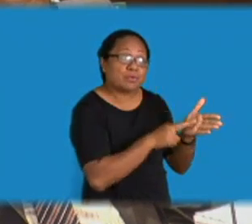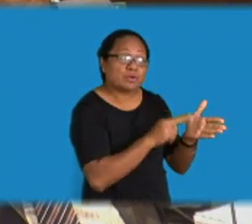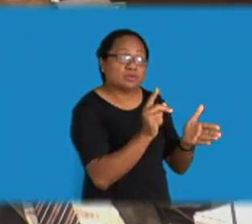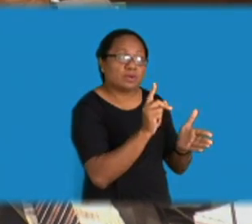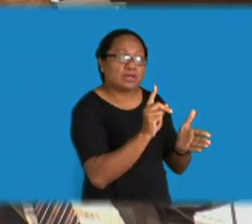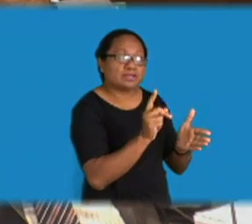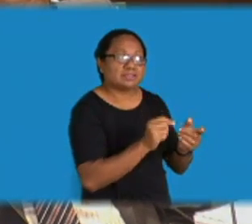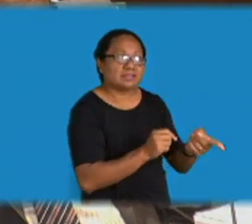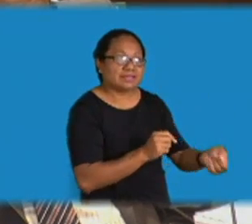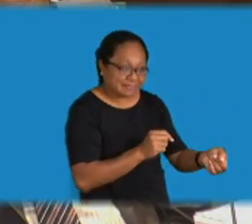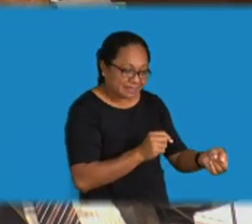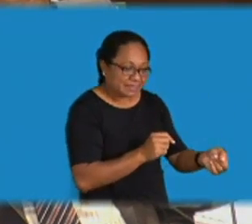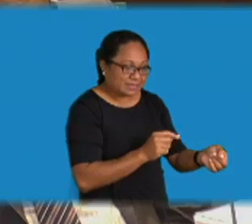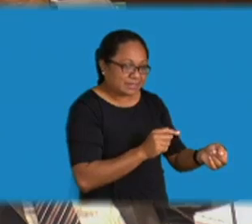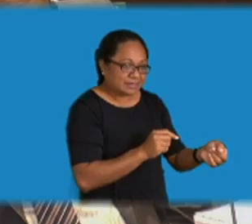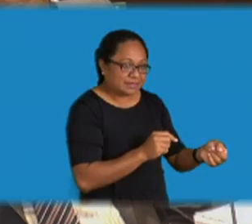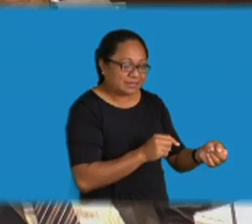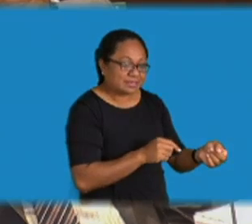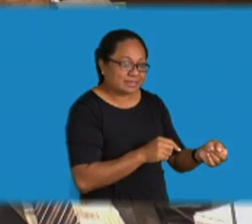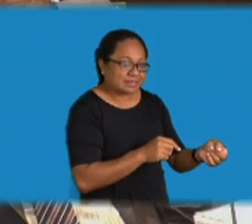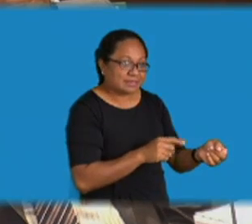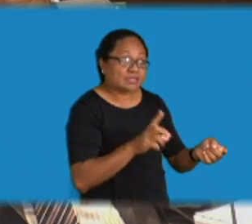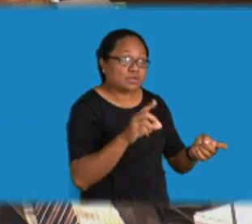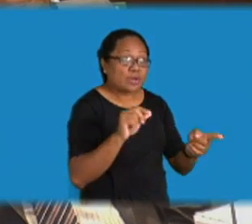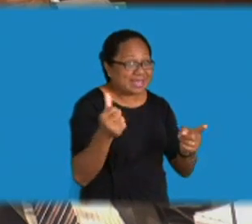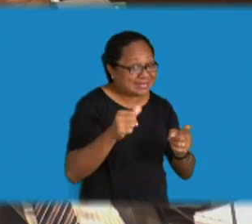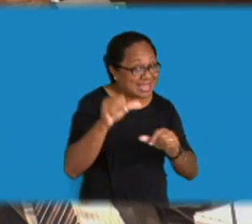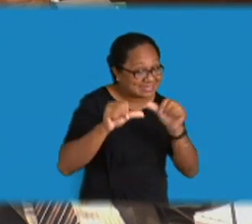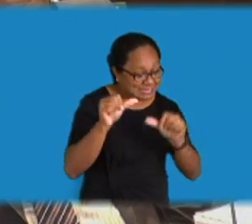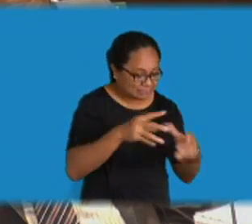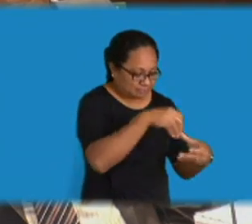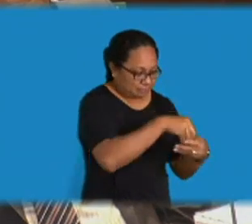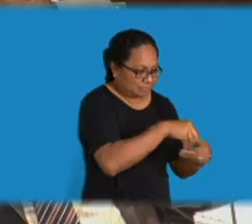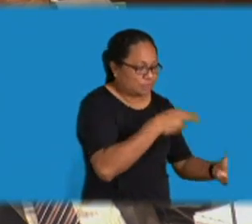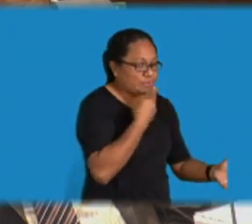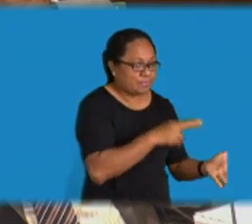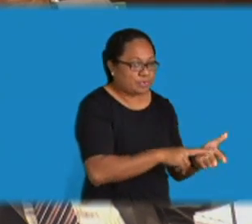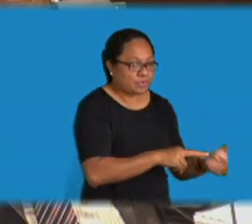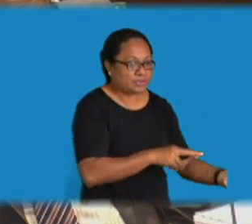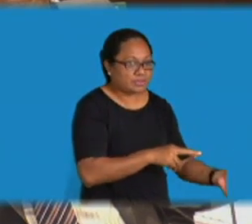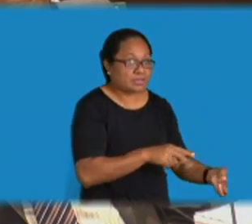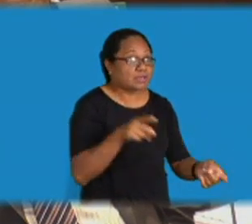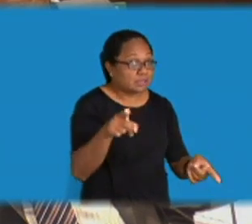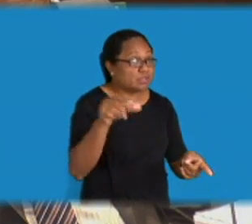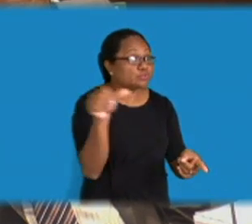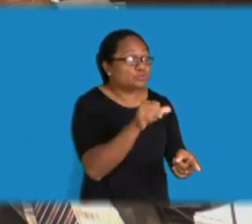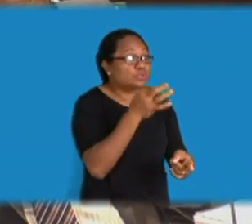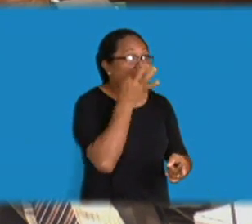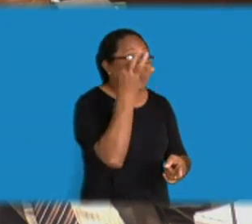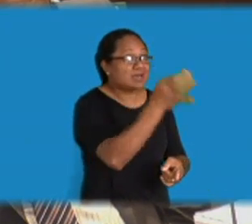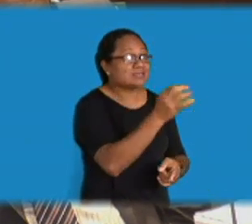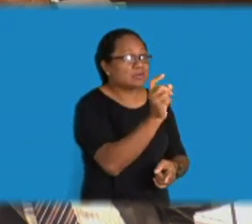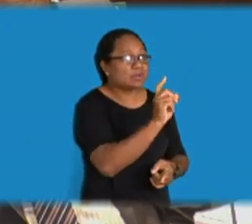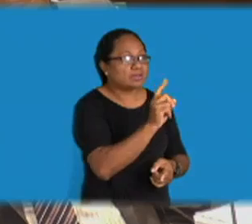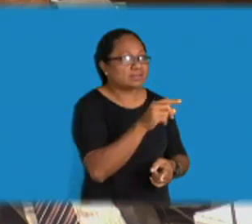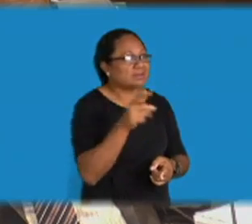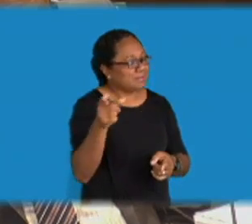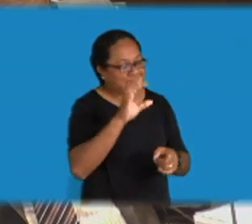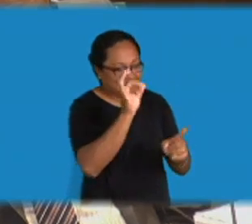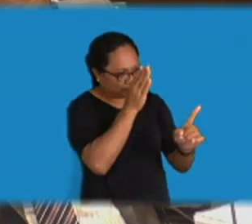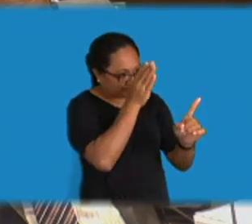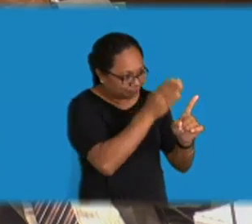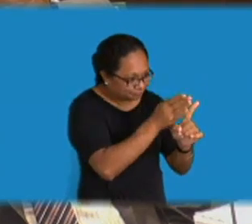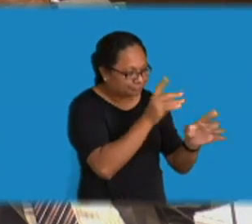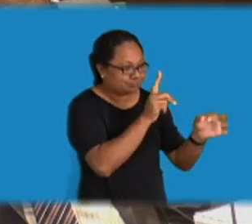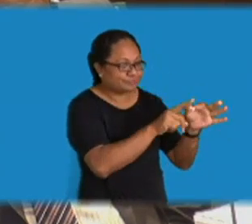any assessment by any parliamentary committee. What they should be asking for, Madam Speaker, which they are not asking for,